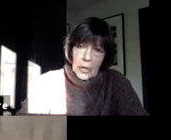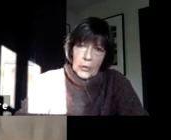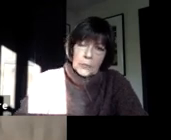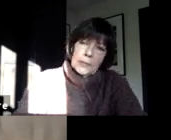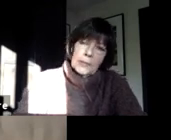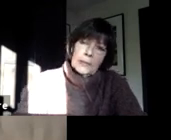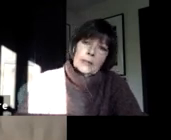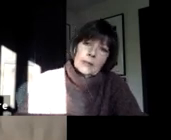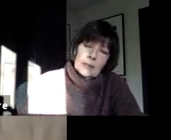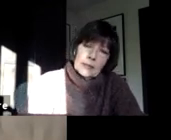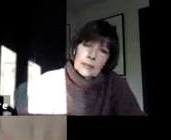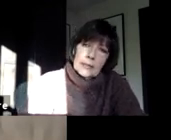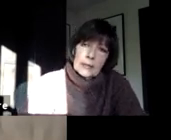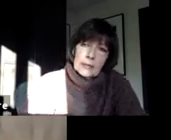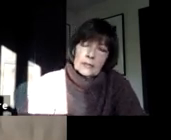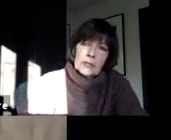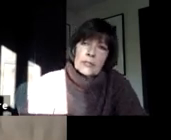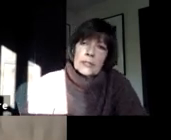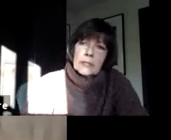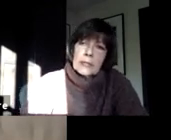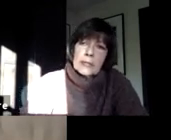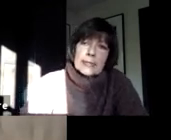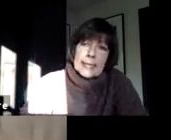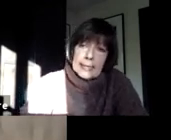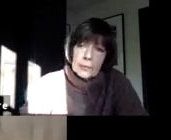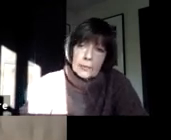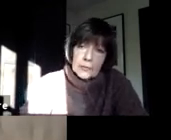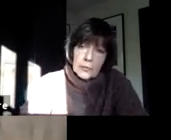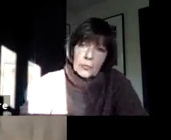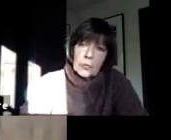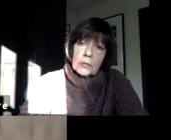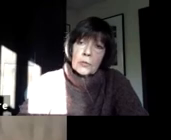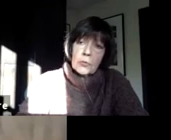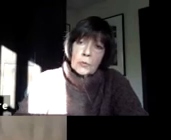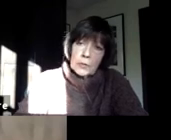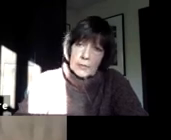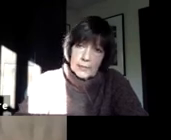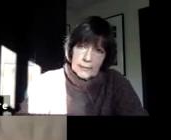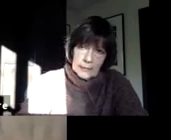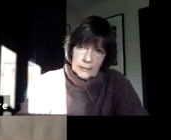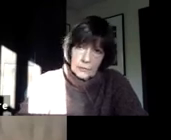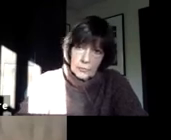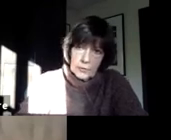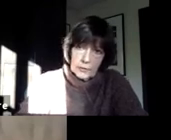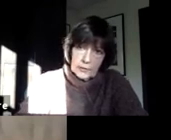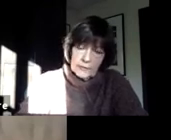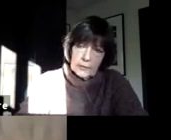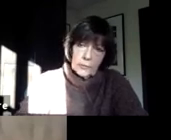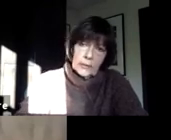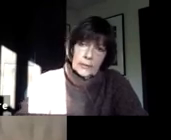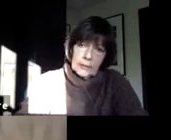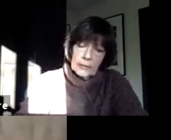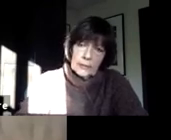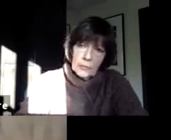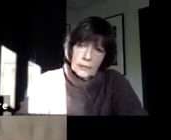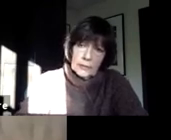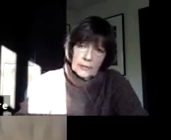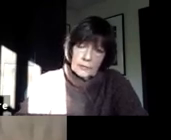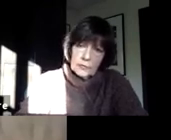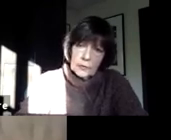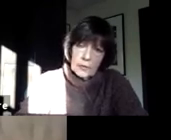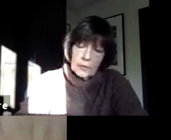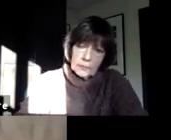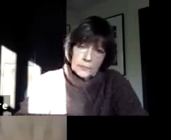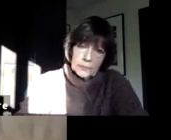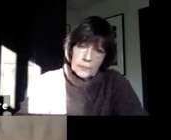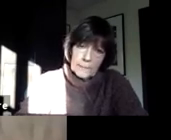Let's hope that our governance is able to work towards that control of equity and equality